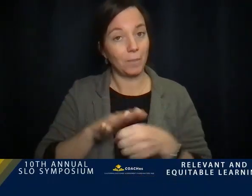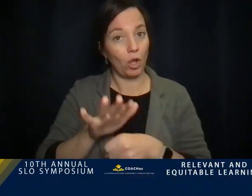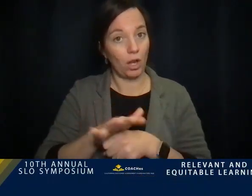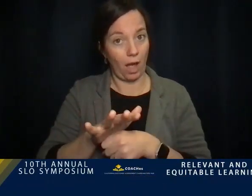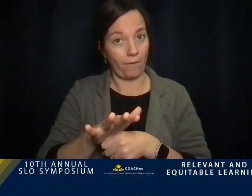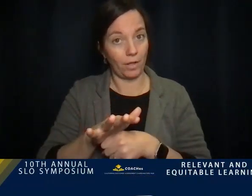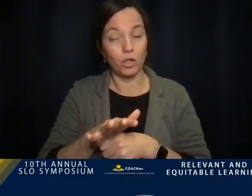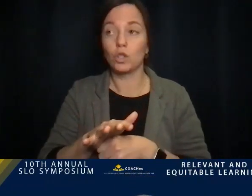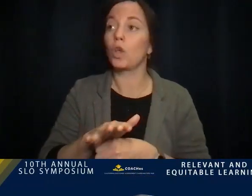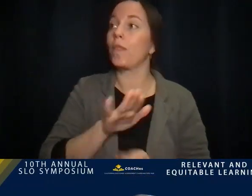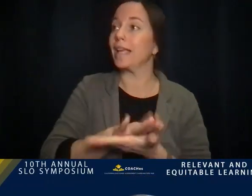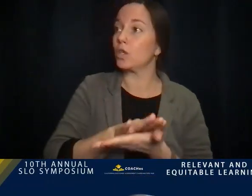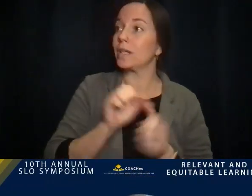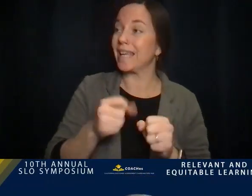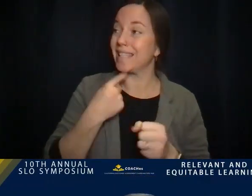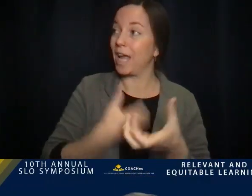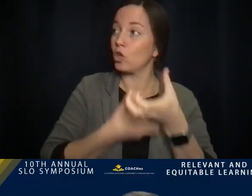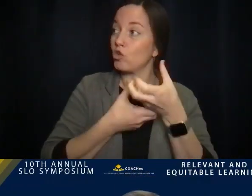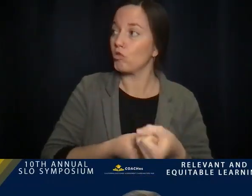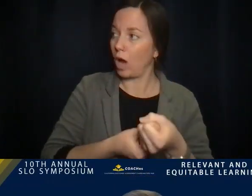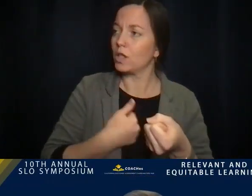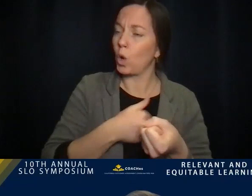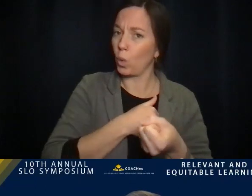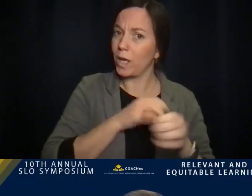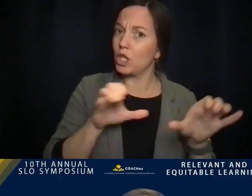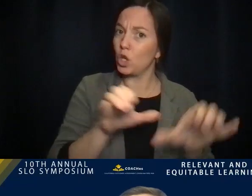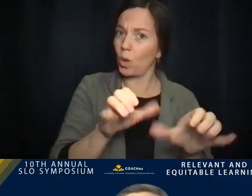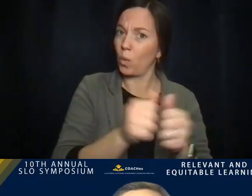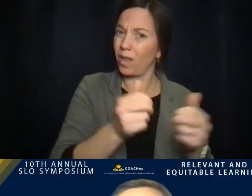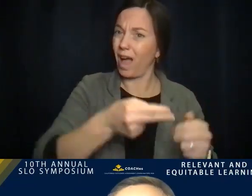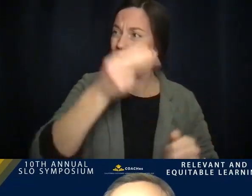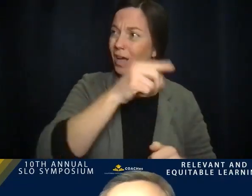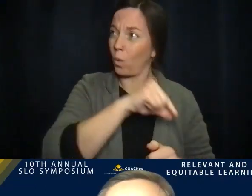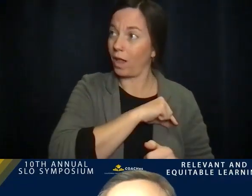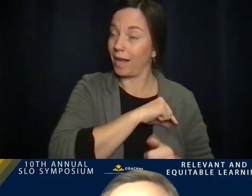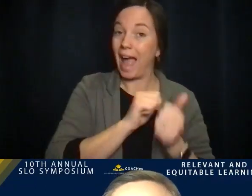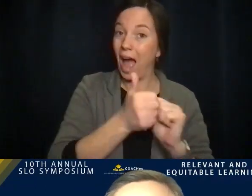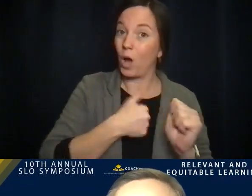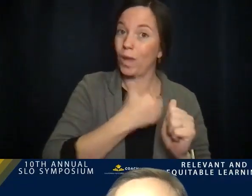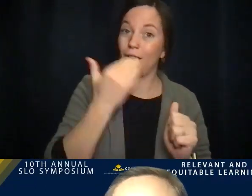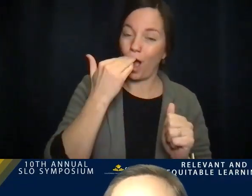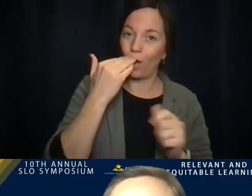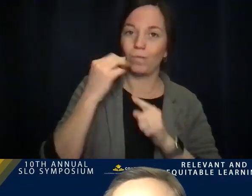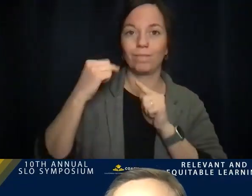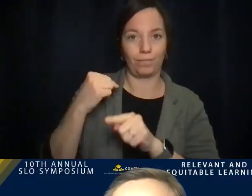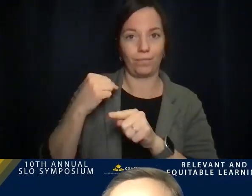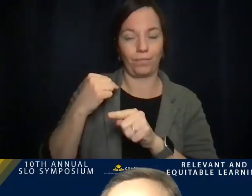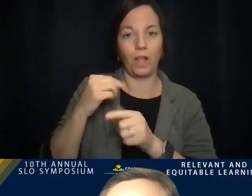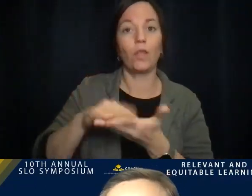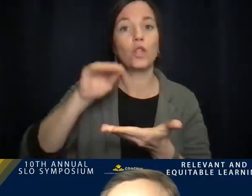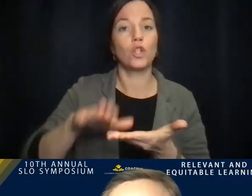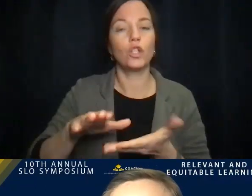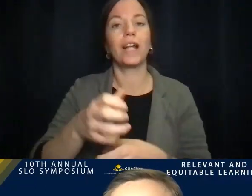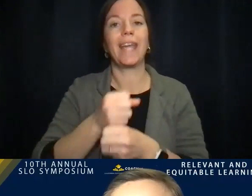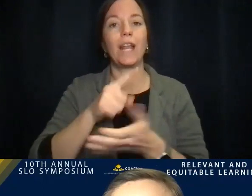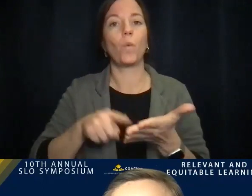trust us. This is how we do it. It's really high quality. This is how we know. our students are getting what they need. They're taking away the